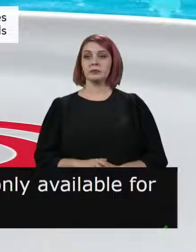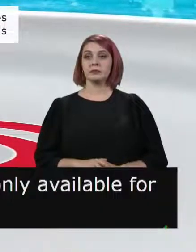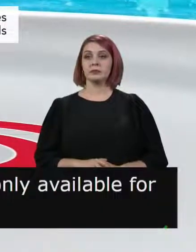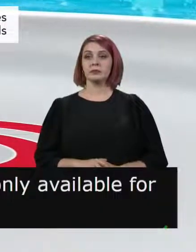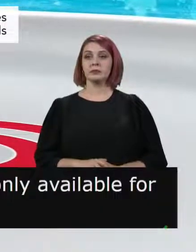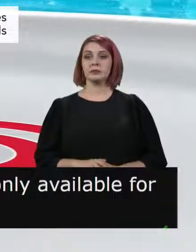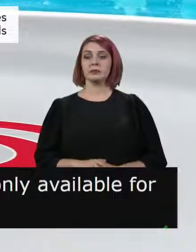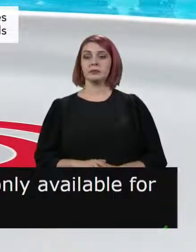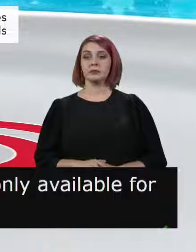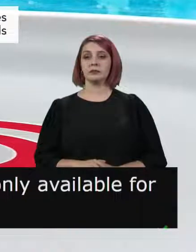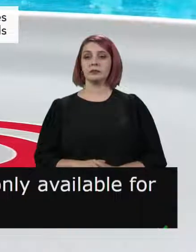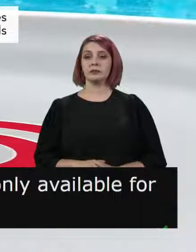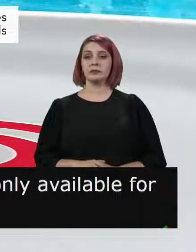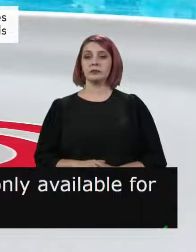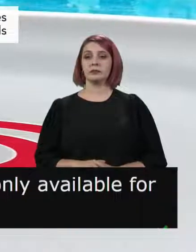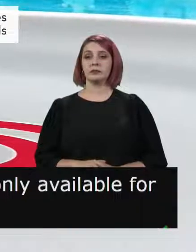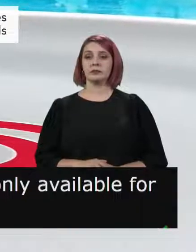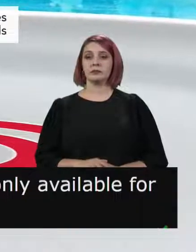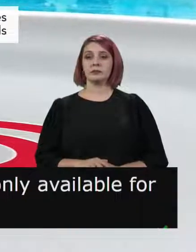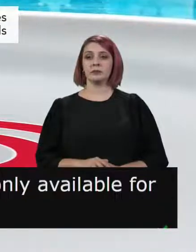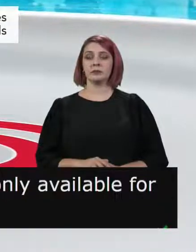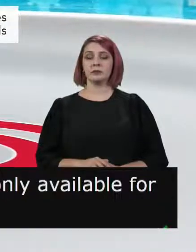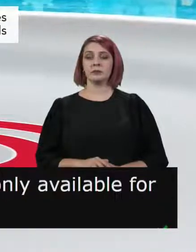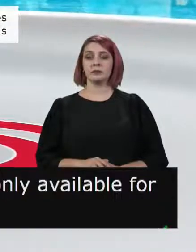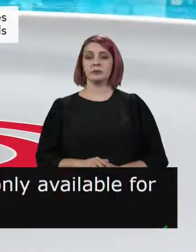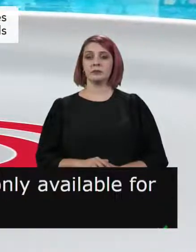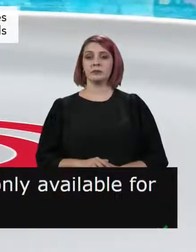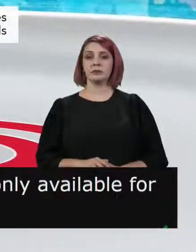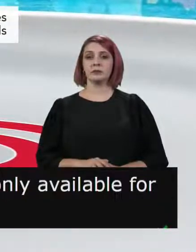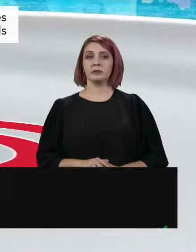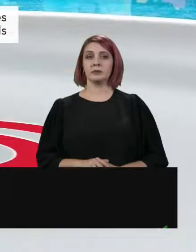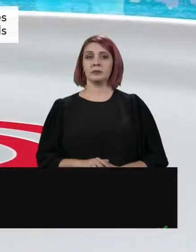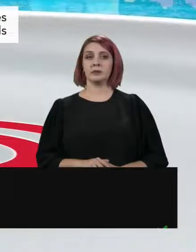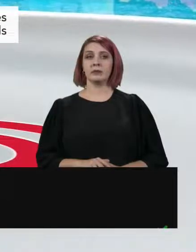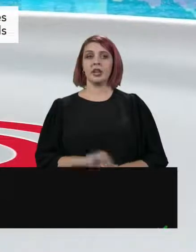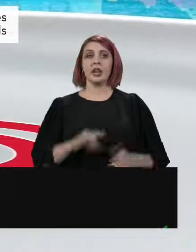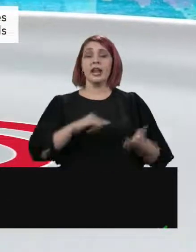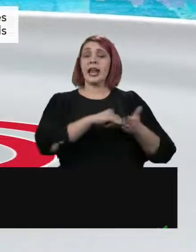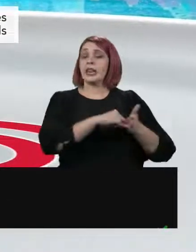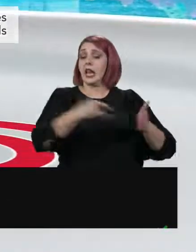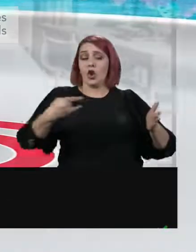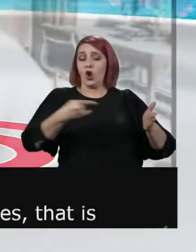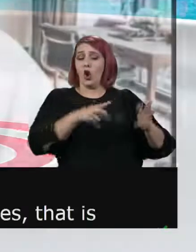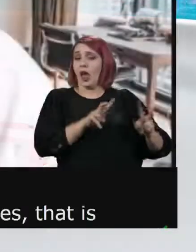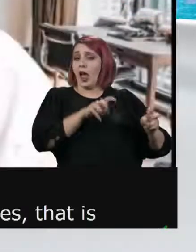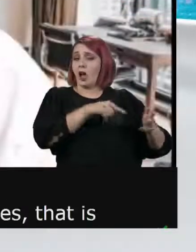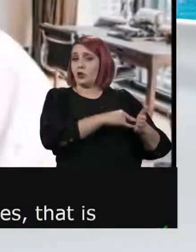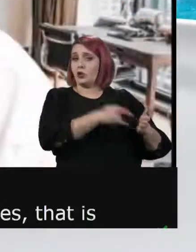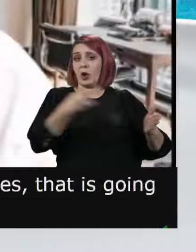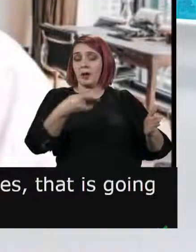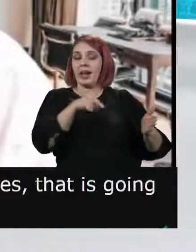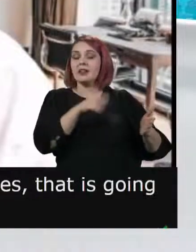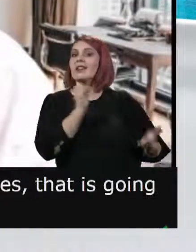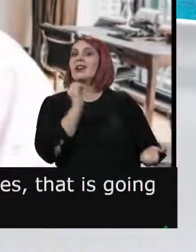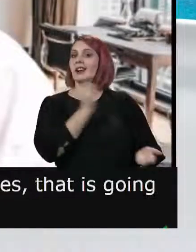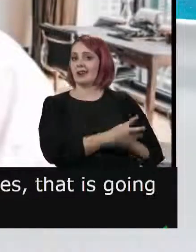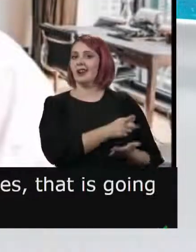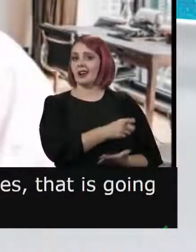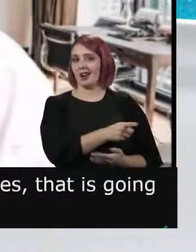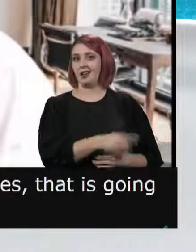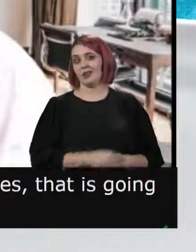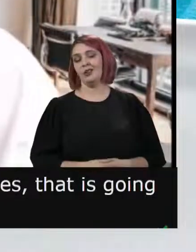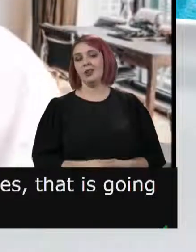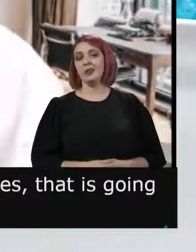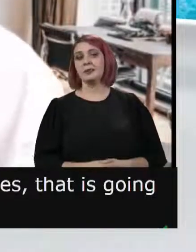I think with all new technologies, that is going to be one of the challenges. But I think, and some